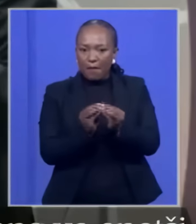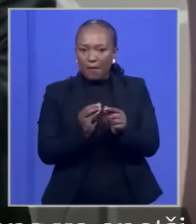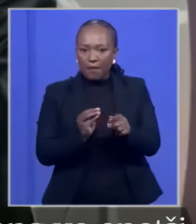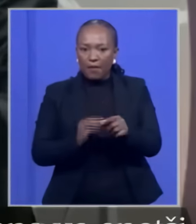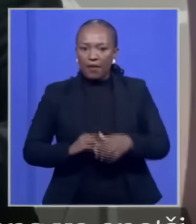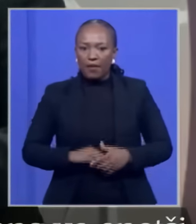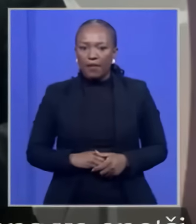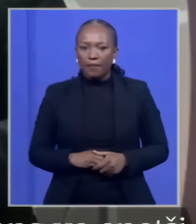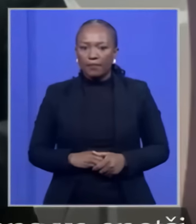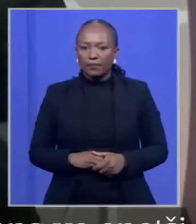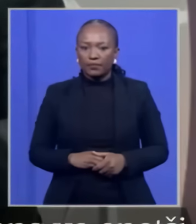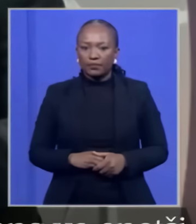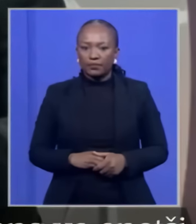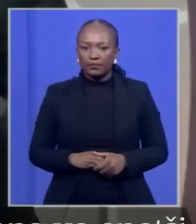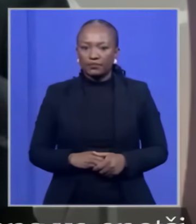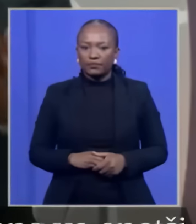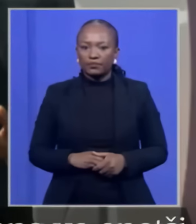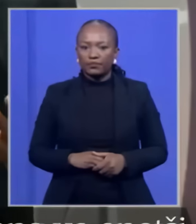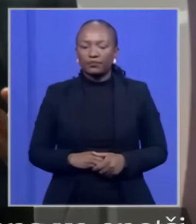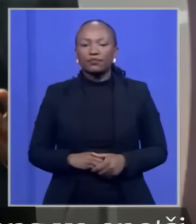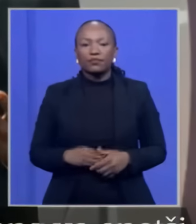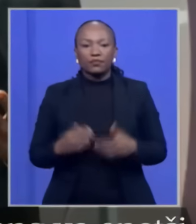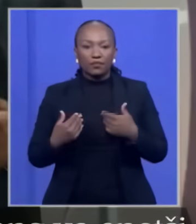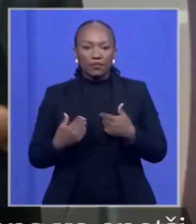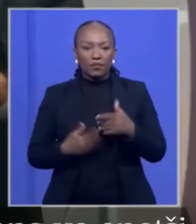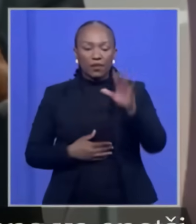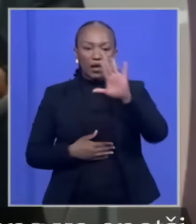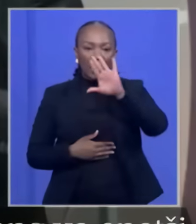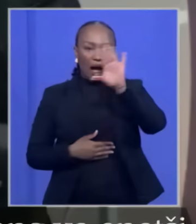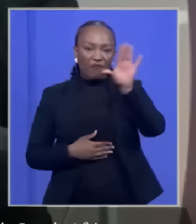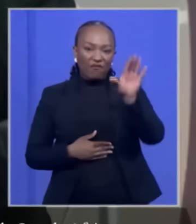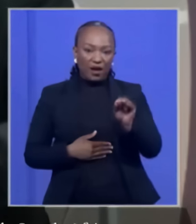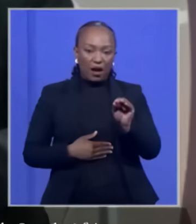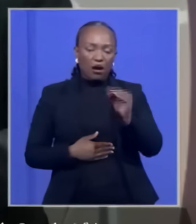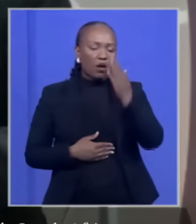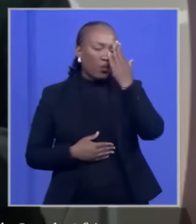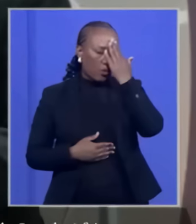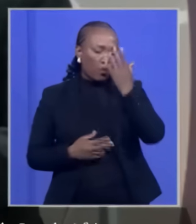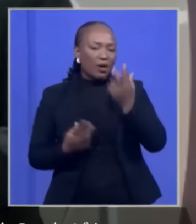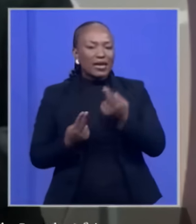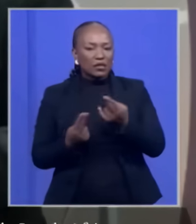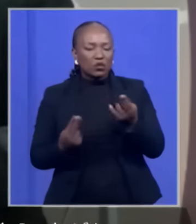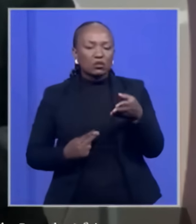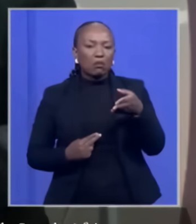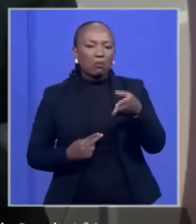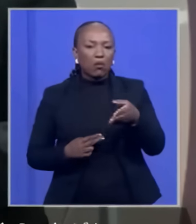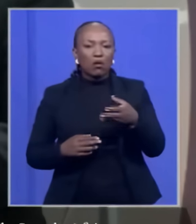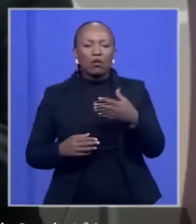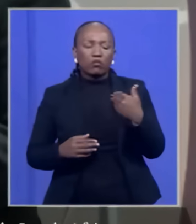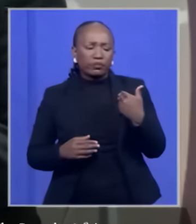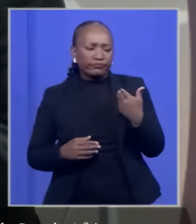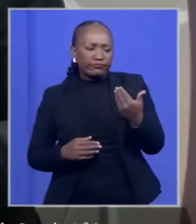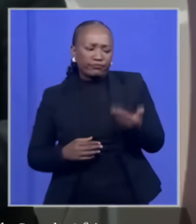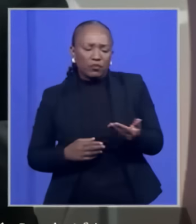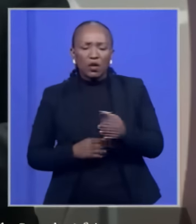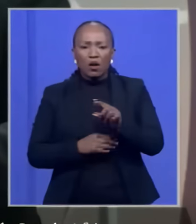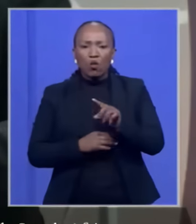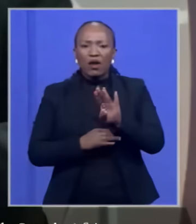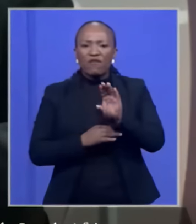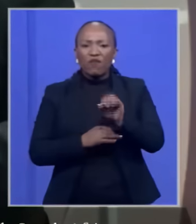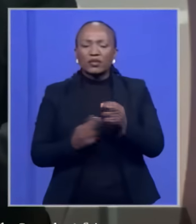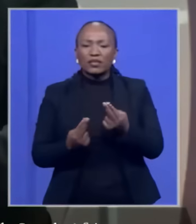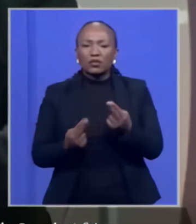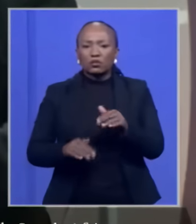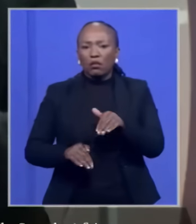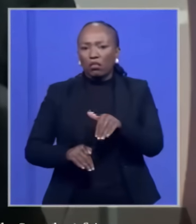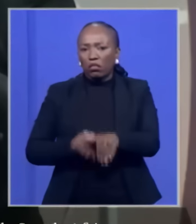we are endowed with coal resources. We know how to mine it. We've been doing it for 140 years. Why should we go borrow money